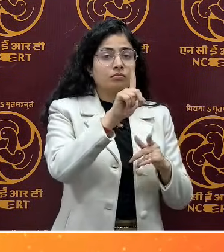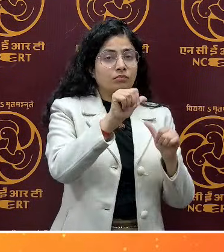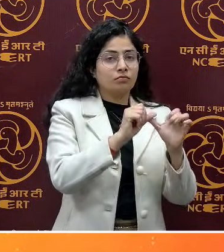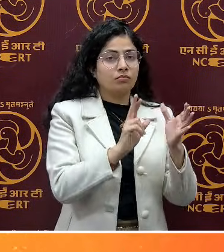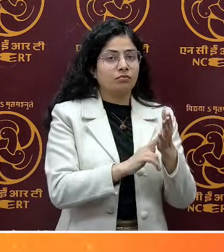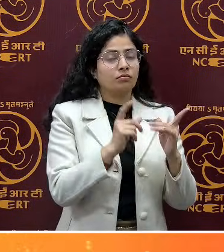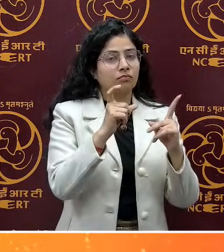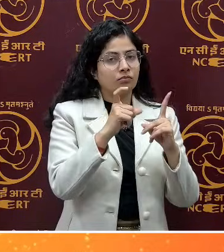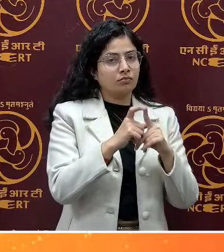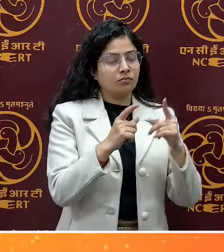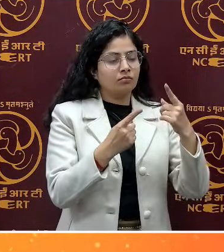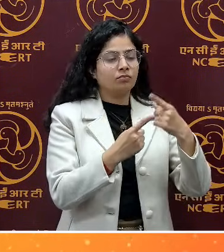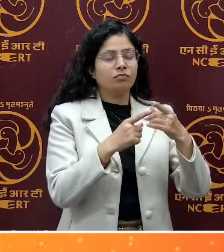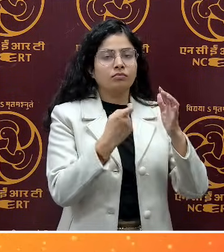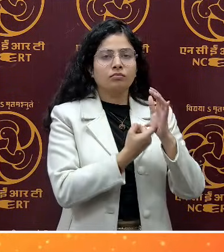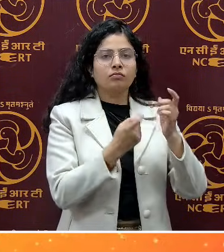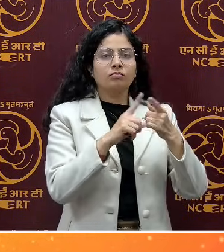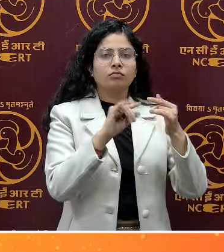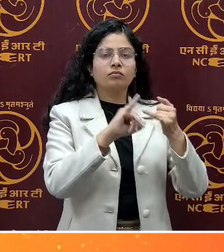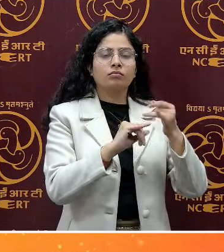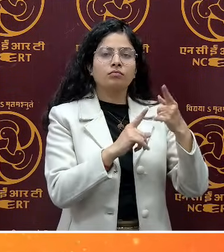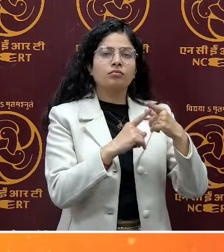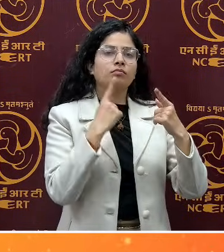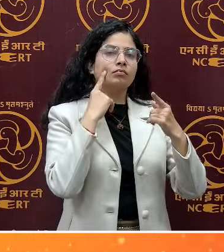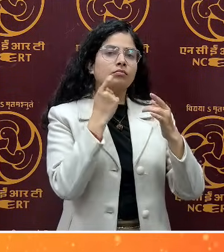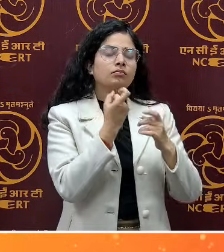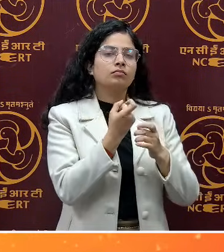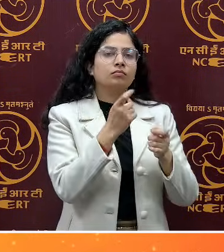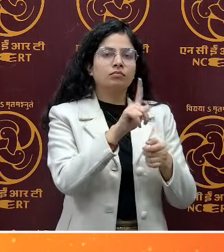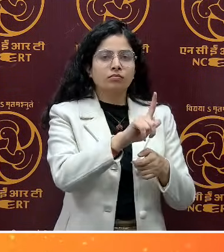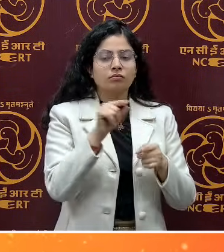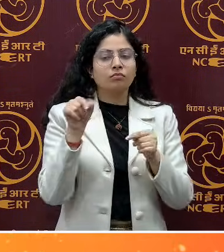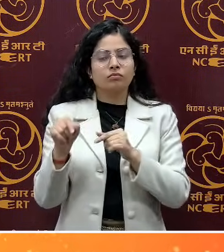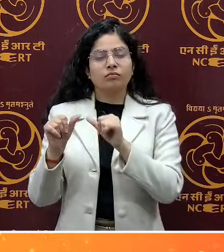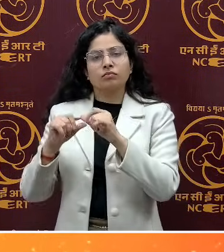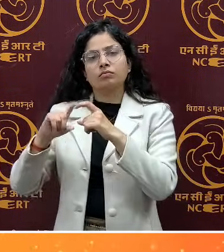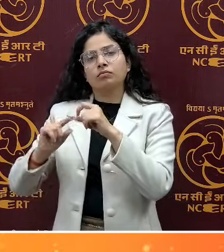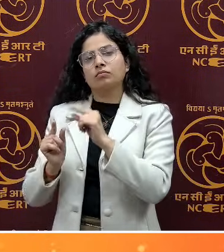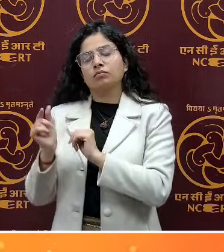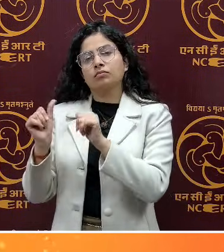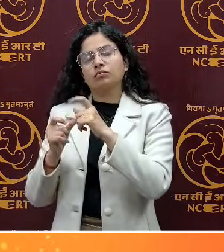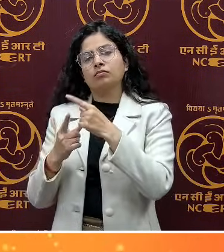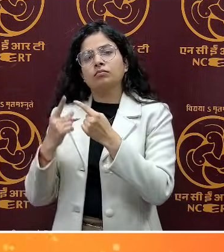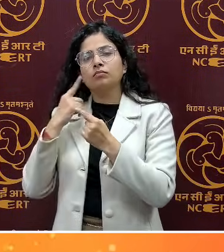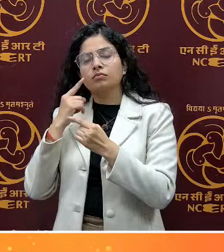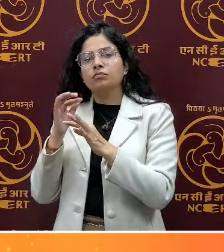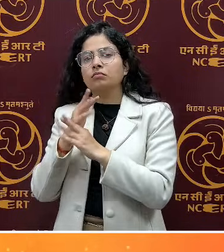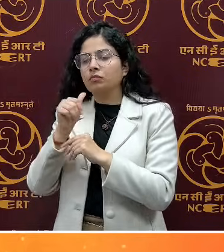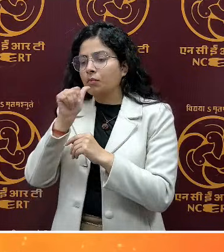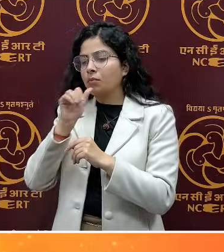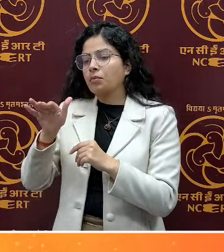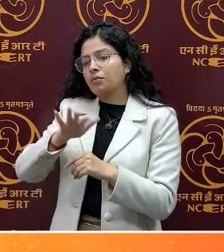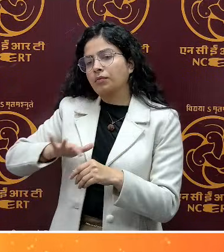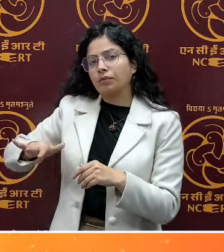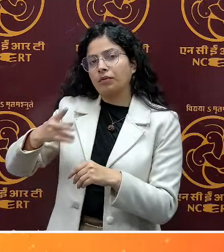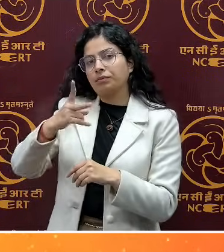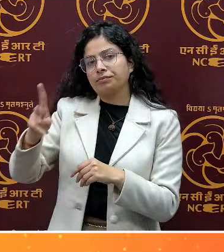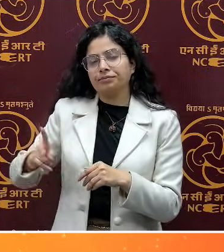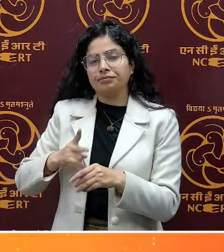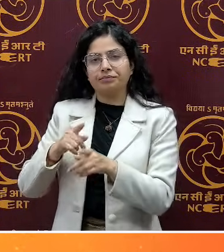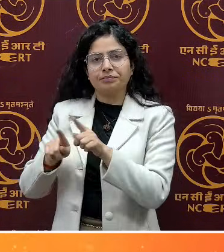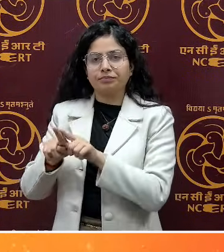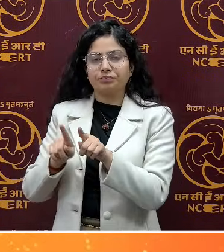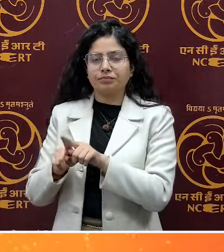the terrestrial ecosystem. Aquatic ecosystem is what? Pond, rivers, lakes,